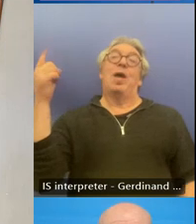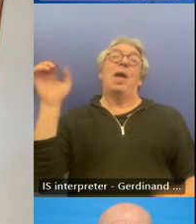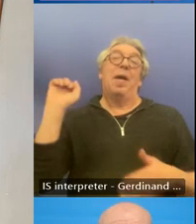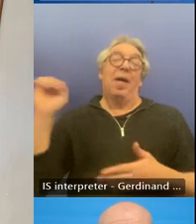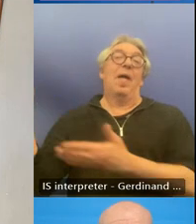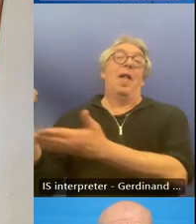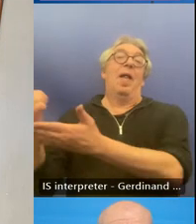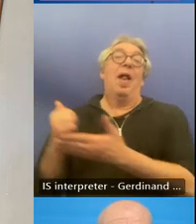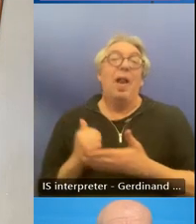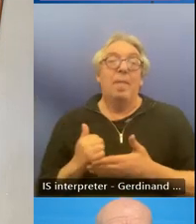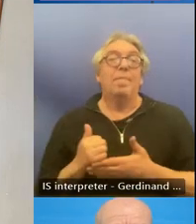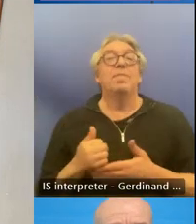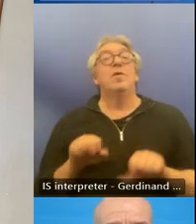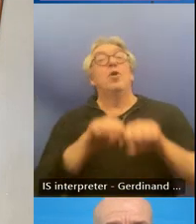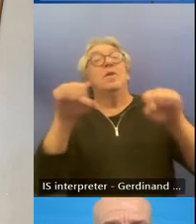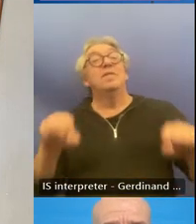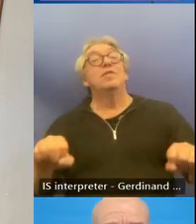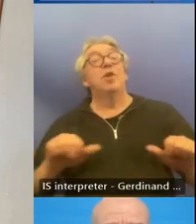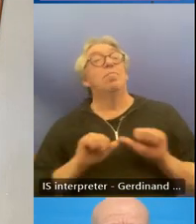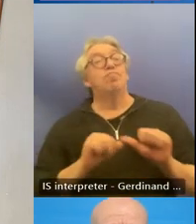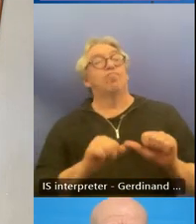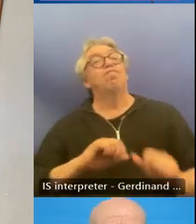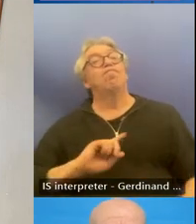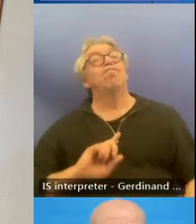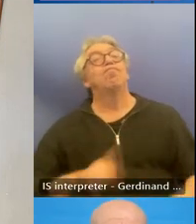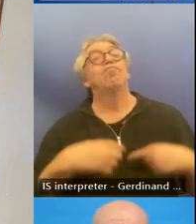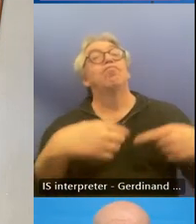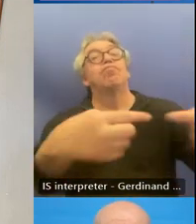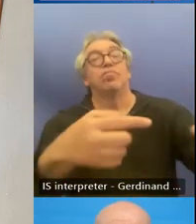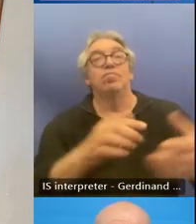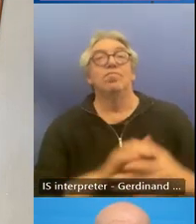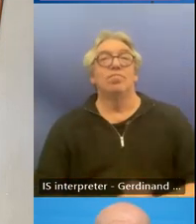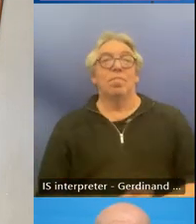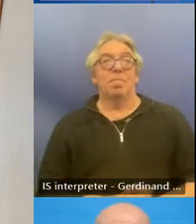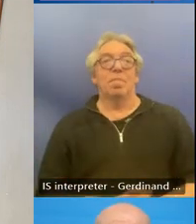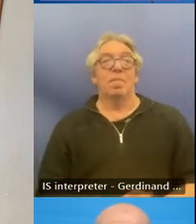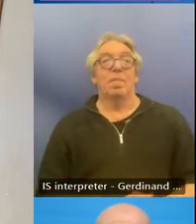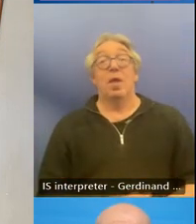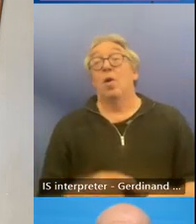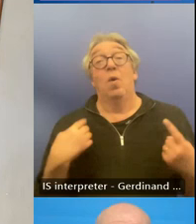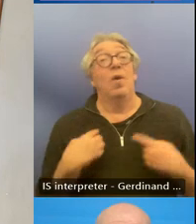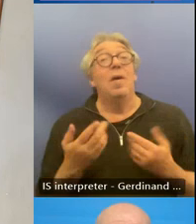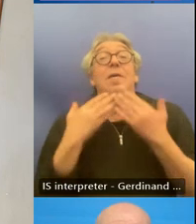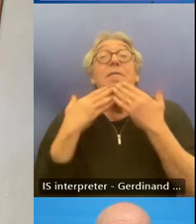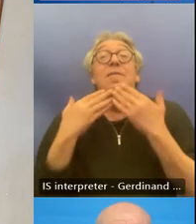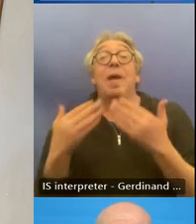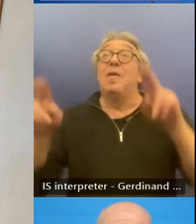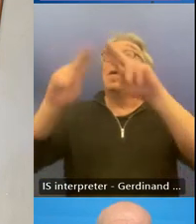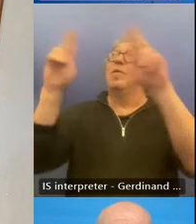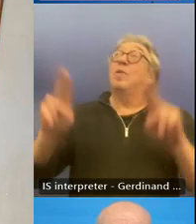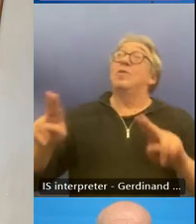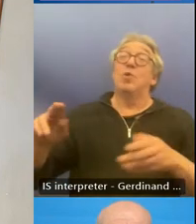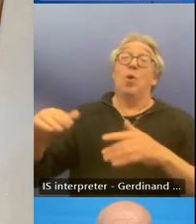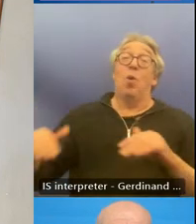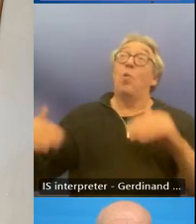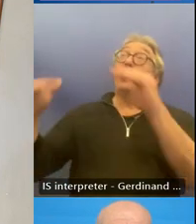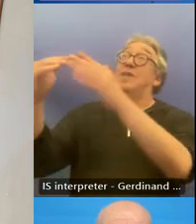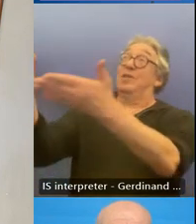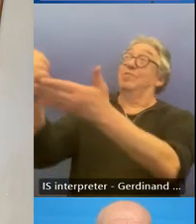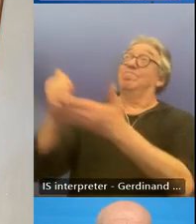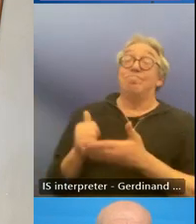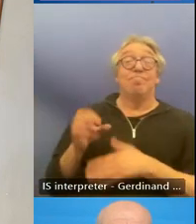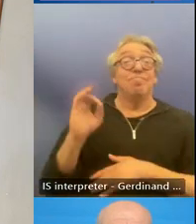are grateful to those who supported us from different international organizations, but the main ownership should be